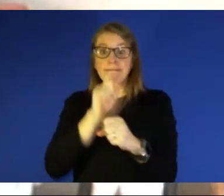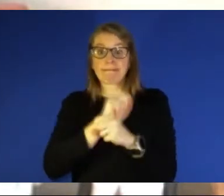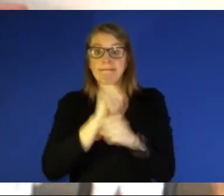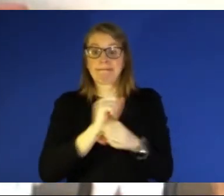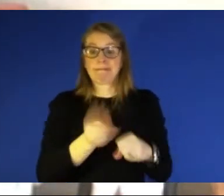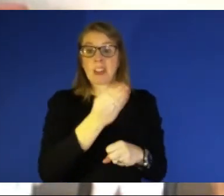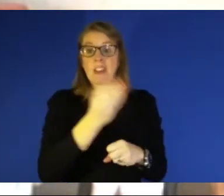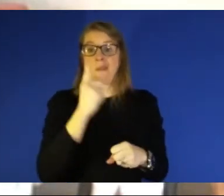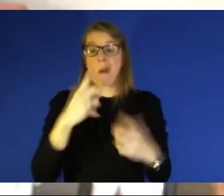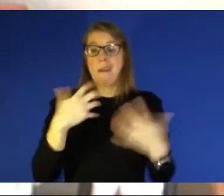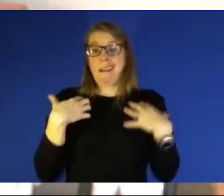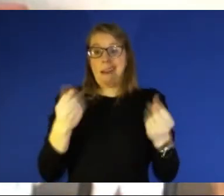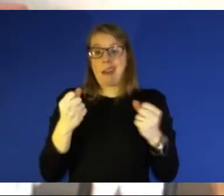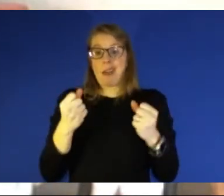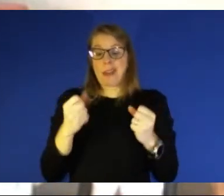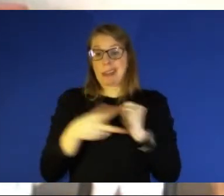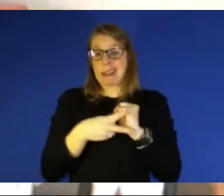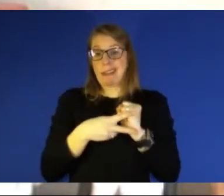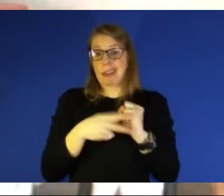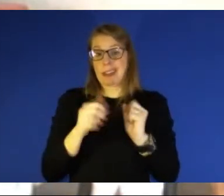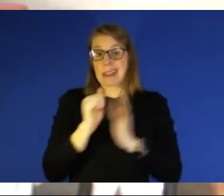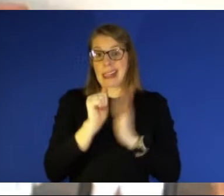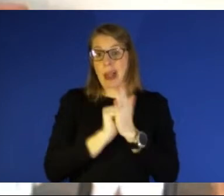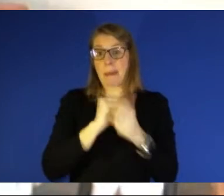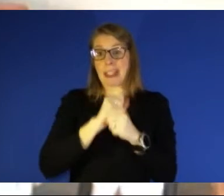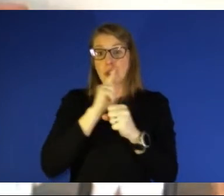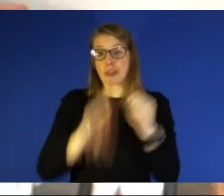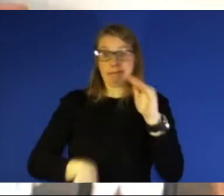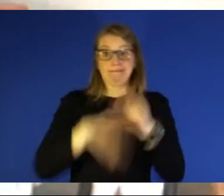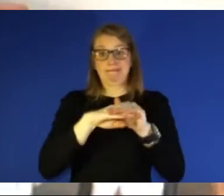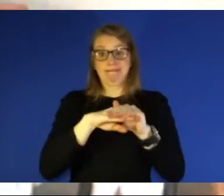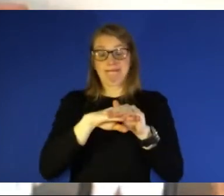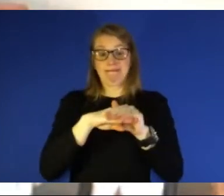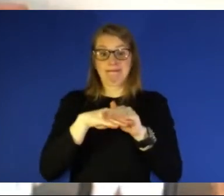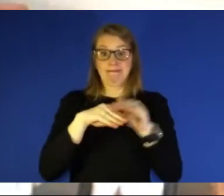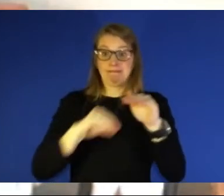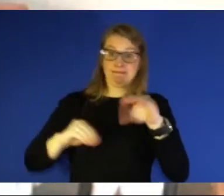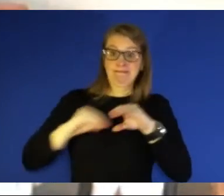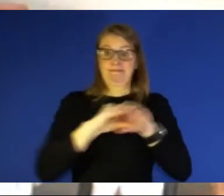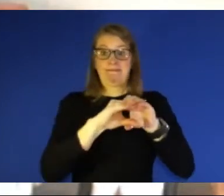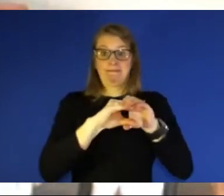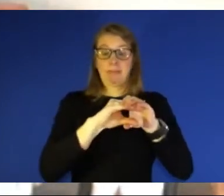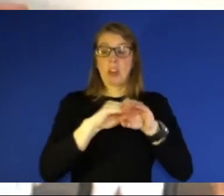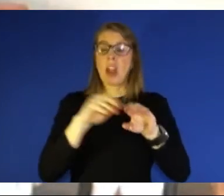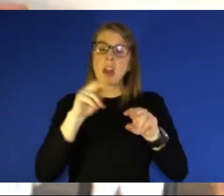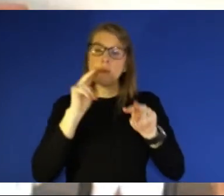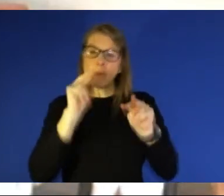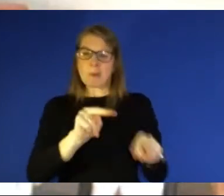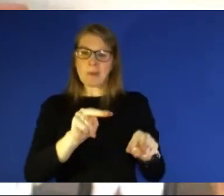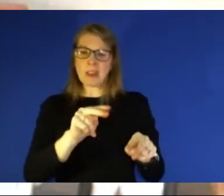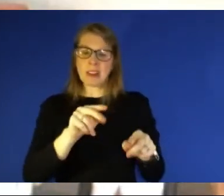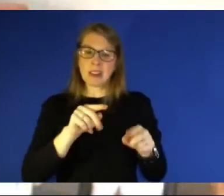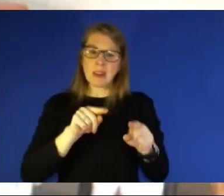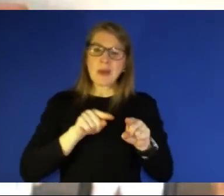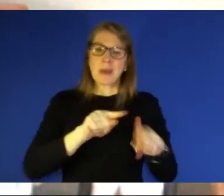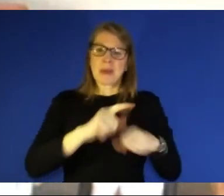savings account. Make sure that you maximize that and monitor it through the year. There's nothing worse than setting aside those dollars and then you